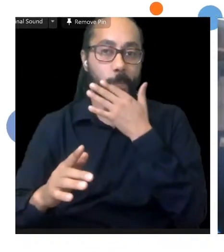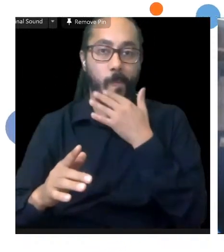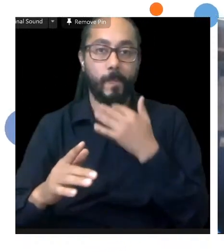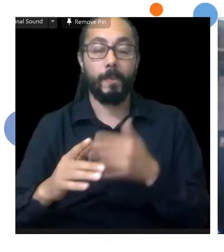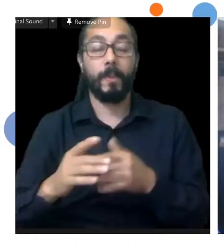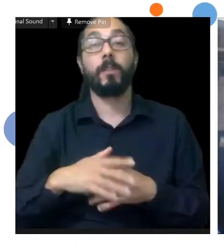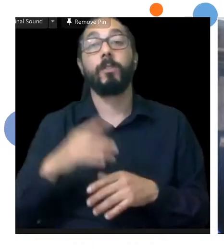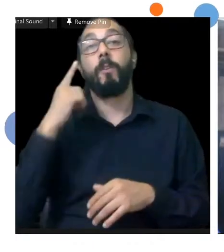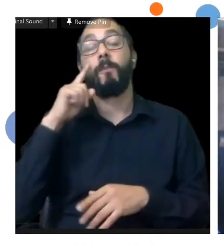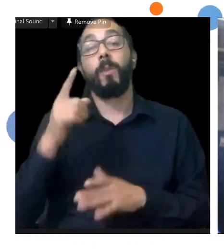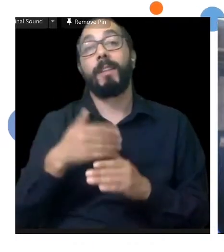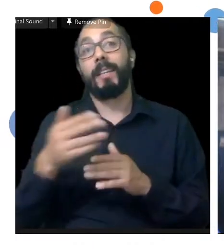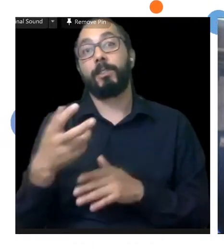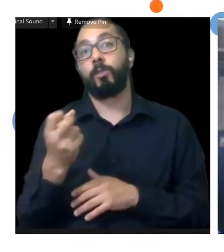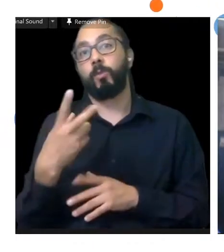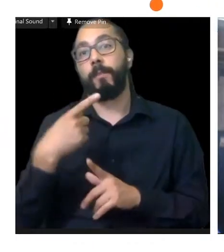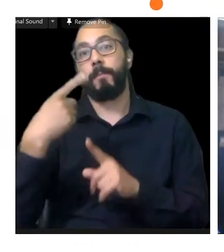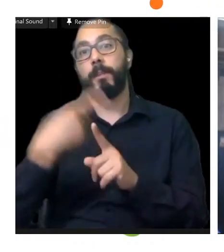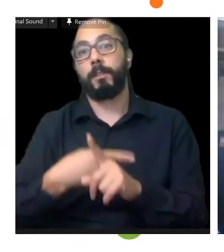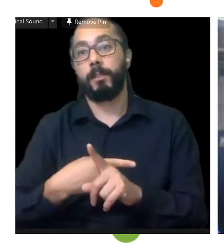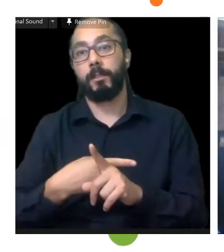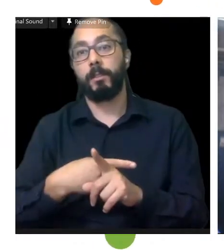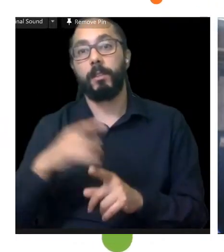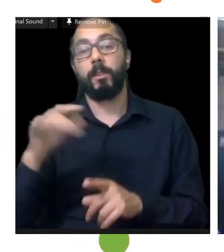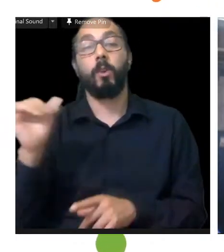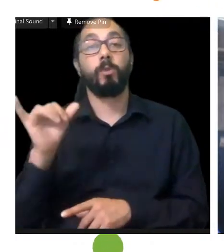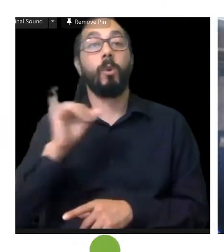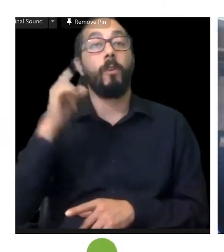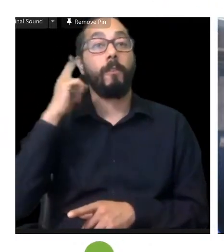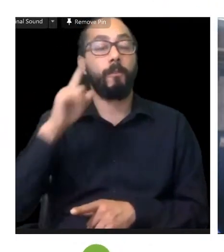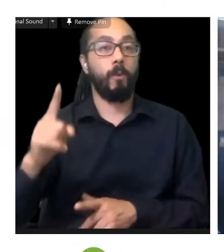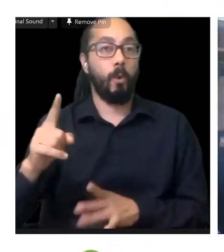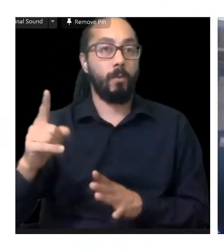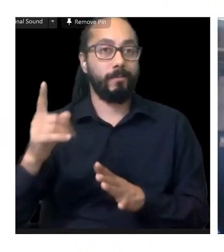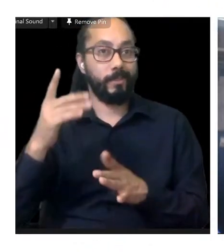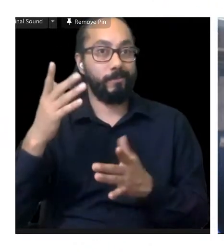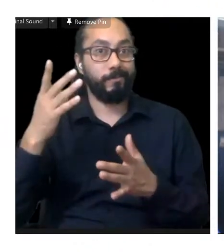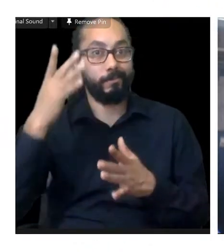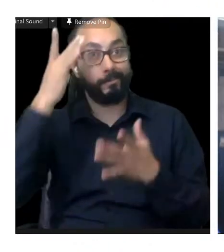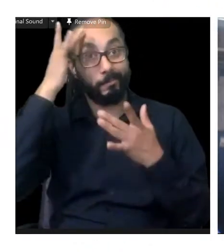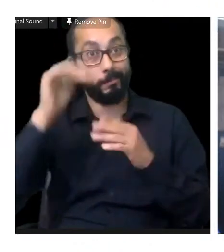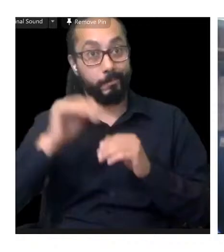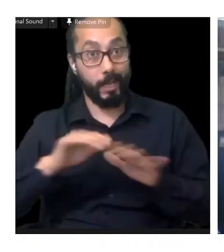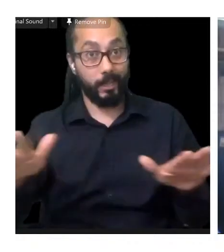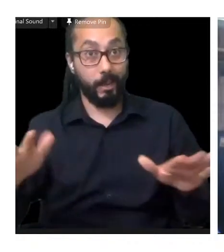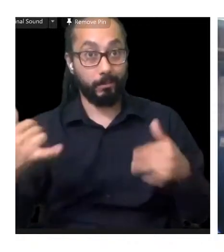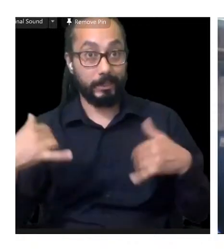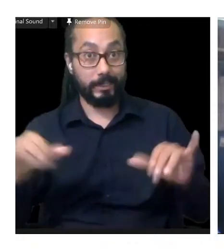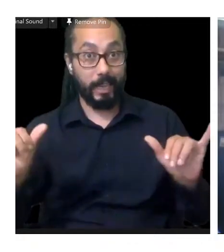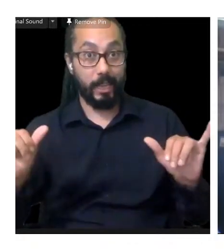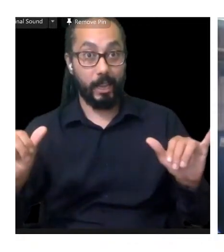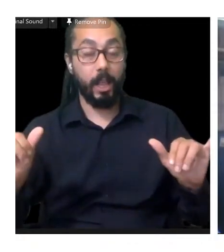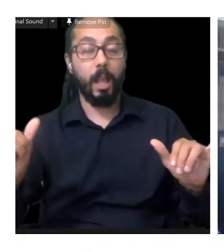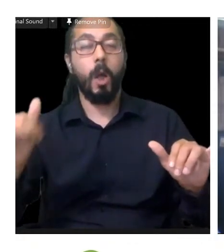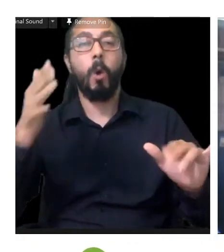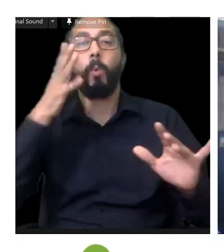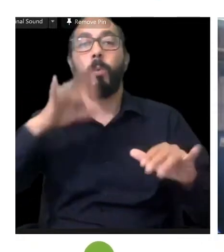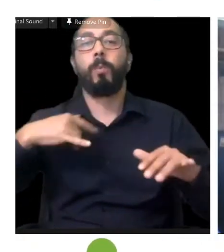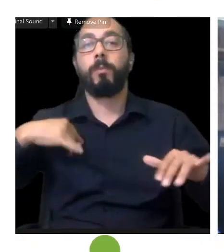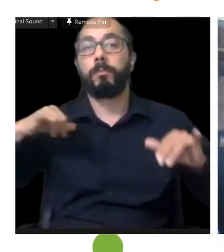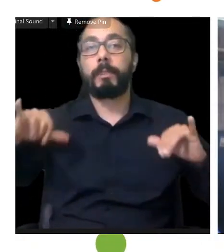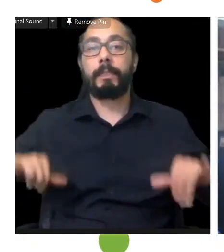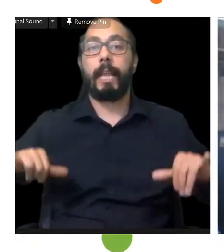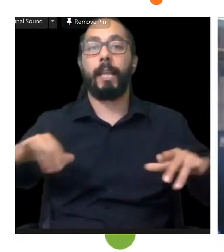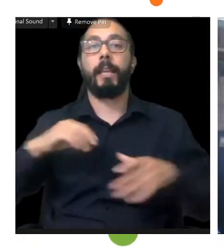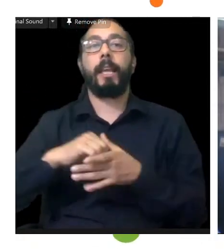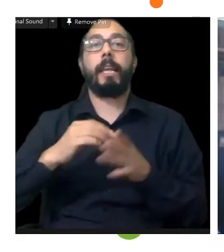months, and probably for as long as the pandemic is around and potentially into recovery period. So this means that our board of